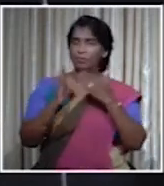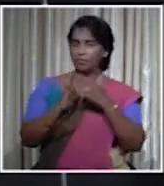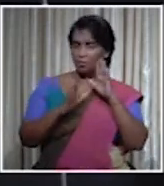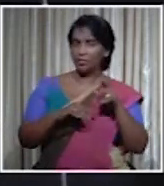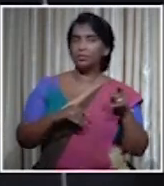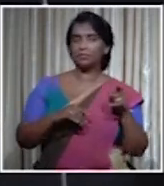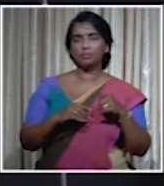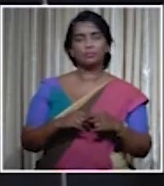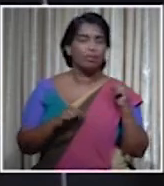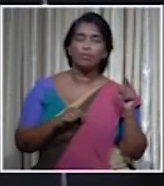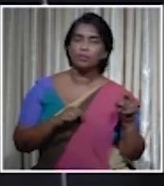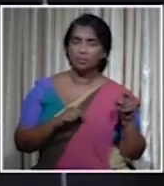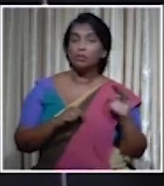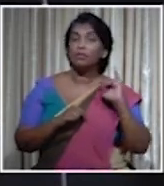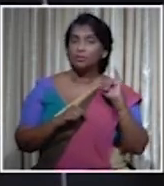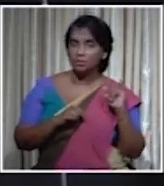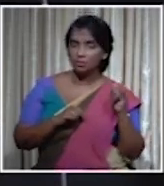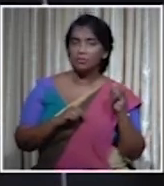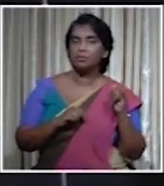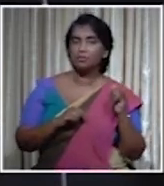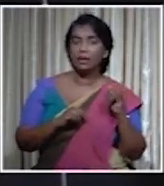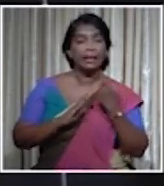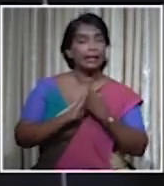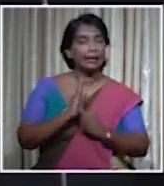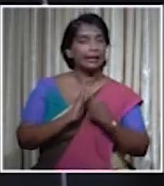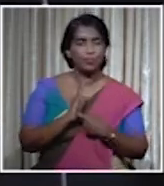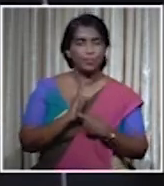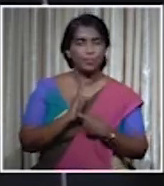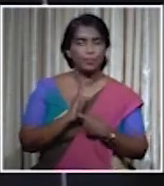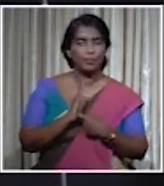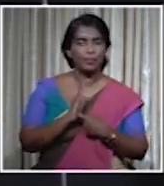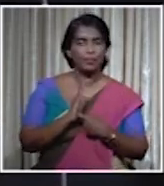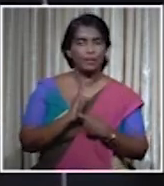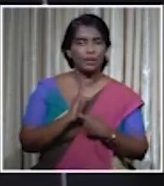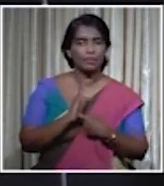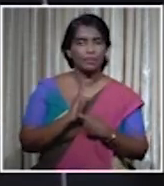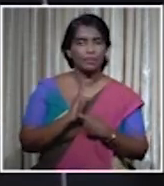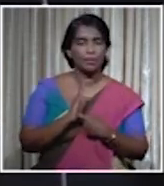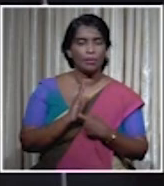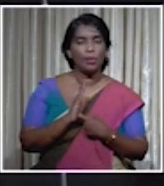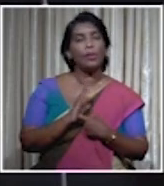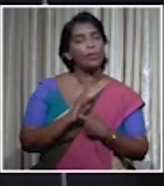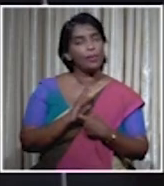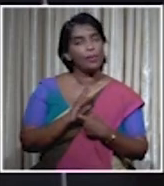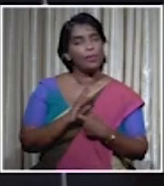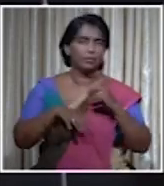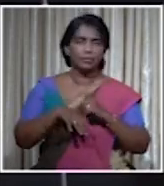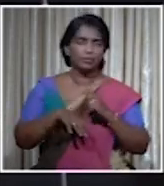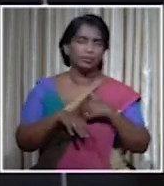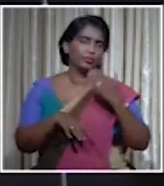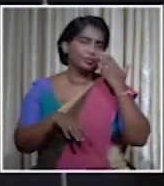which certain pieces of legislation is being because it's seen as most